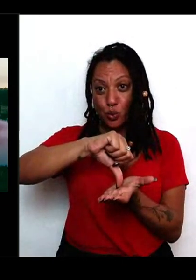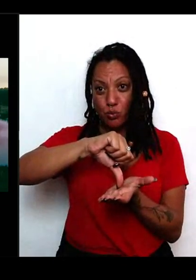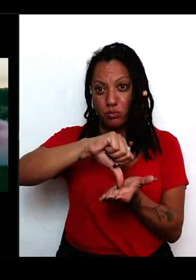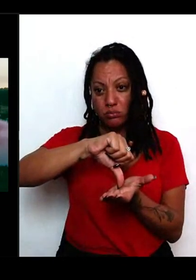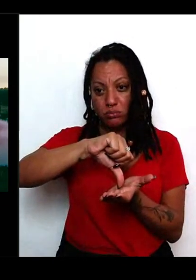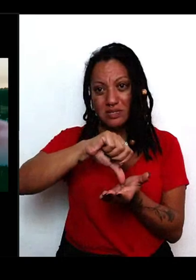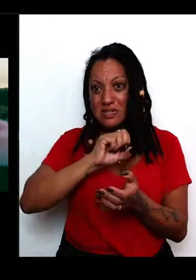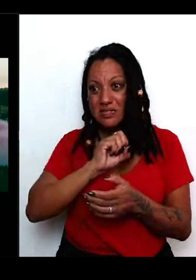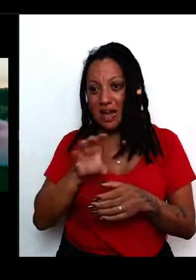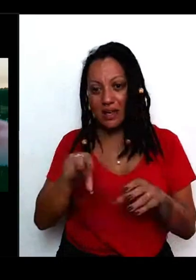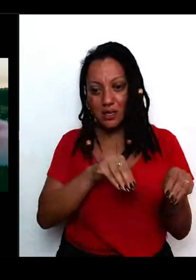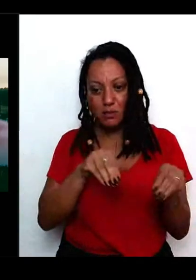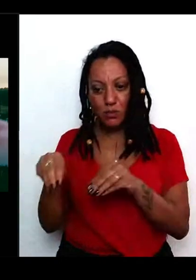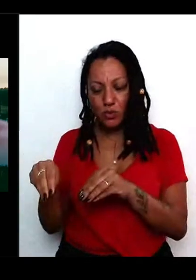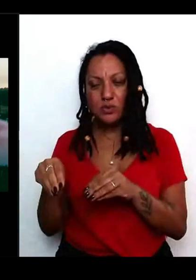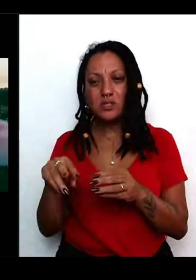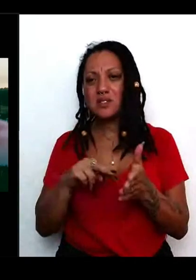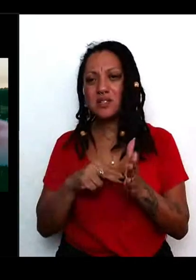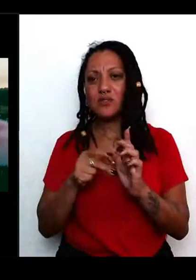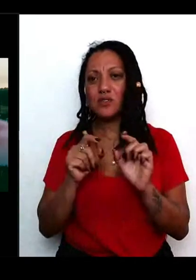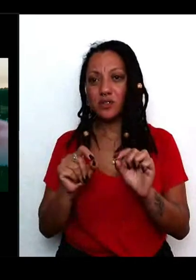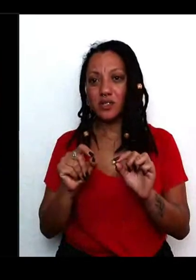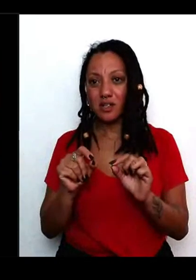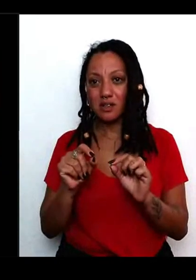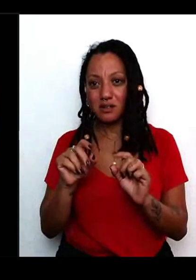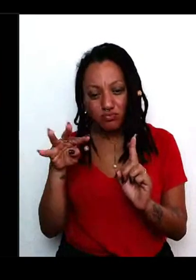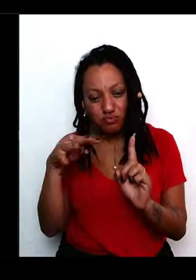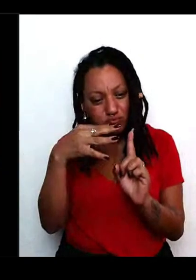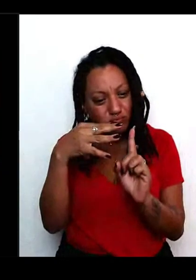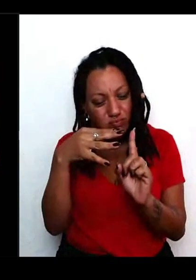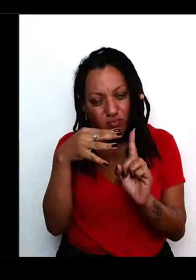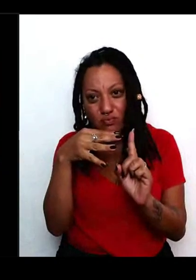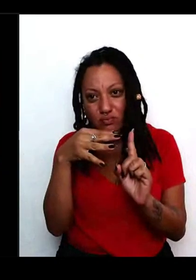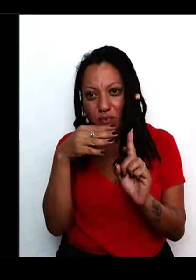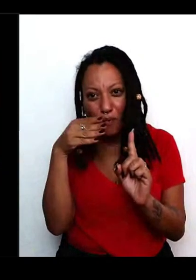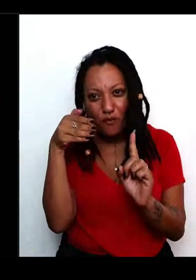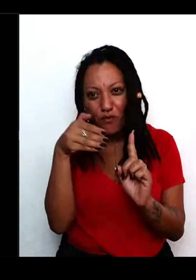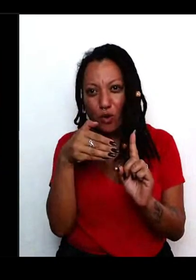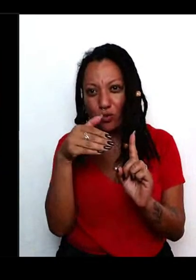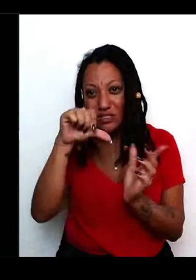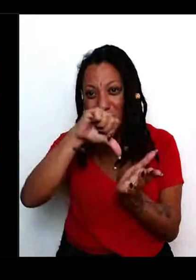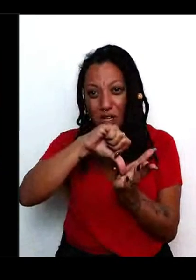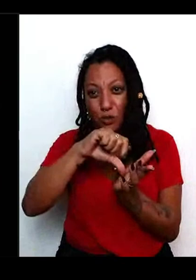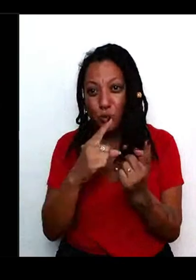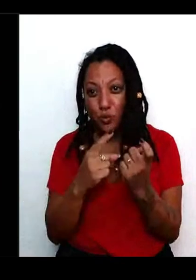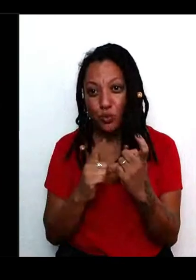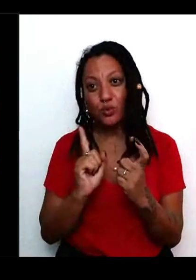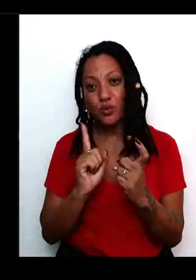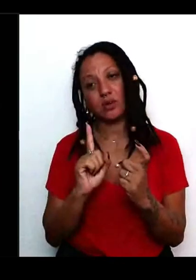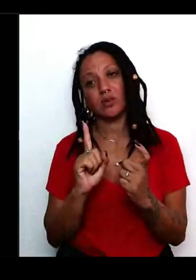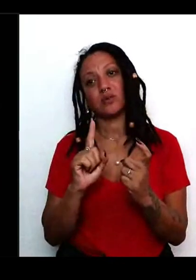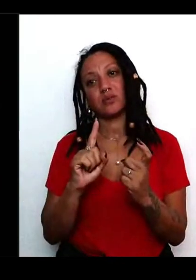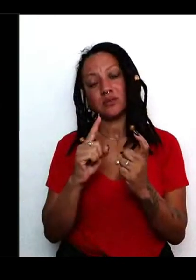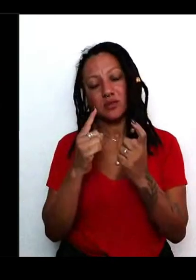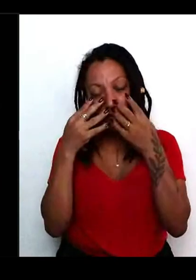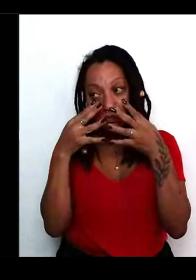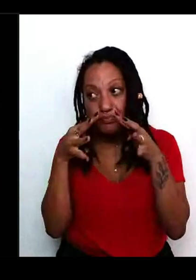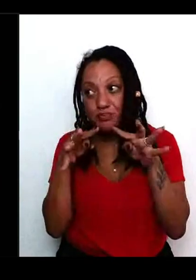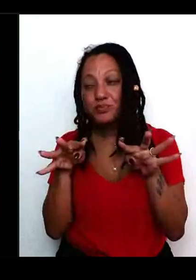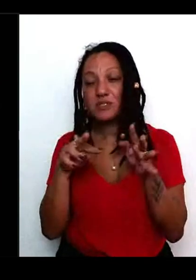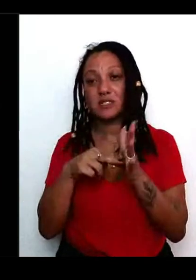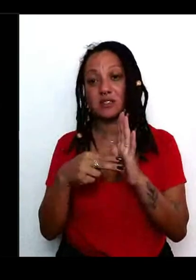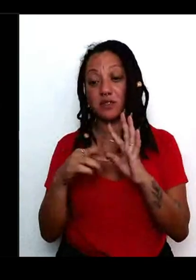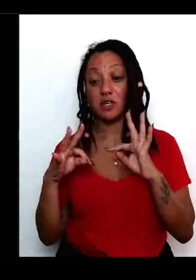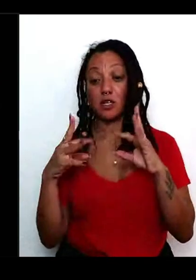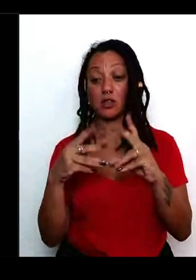life could I have the next I did these smoke pieces until 1974.